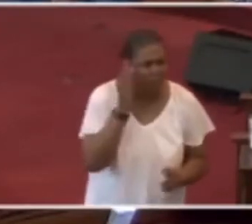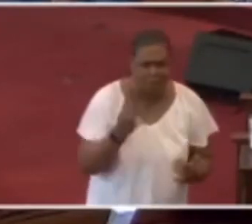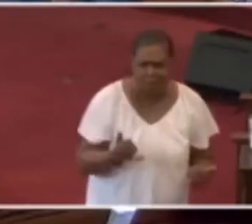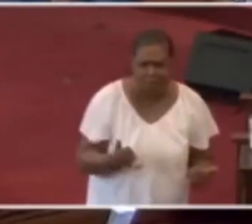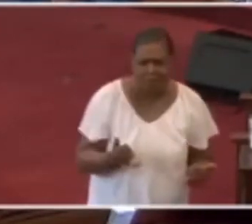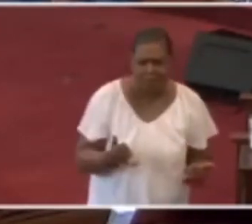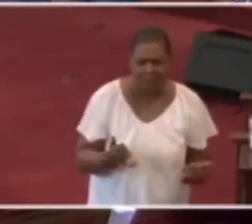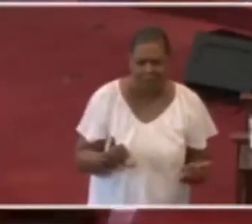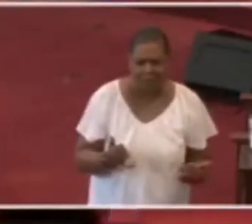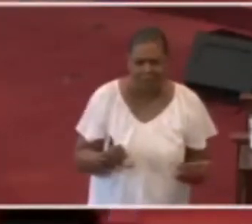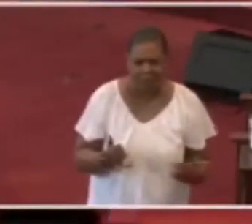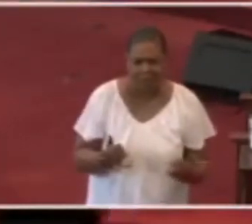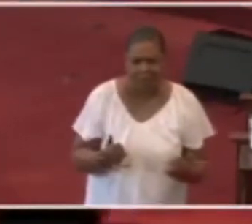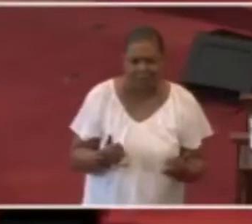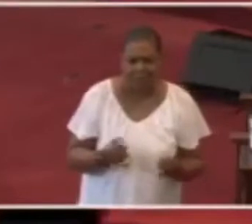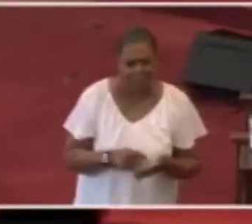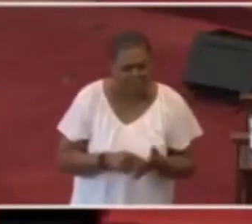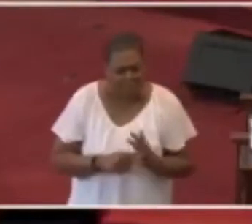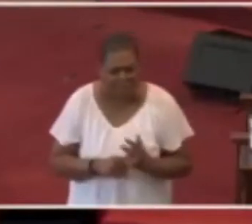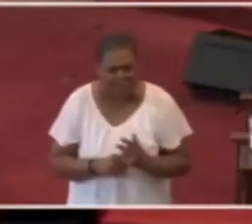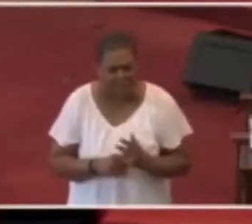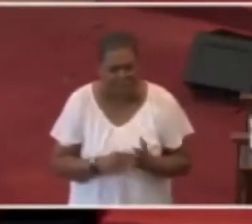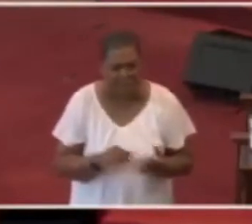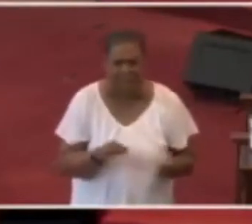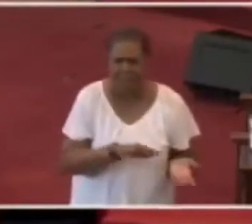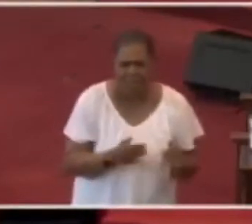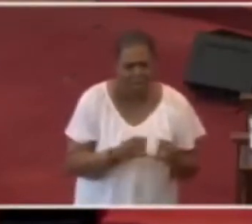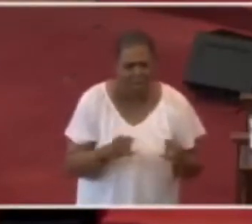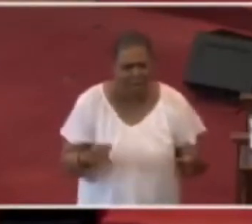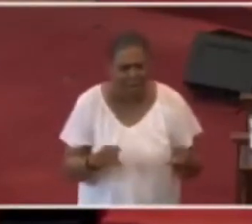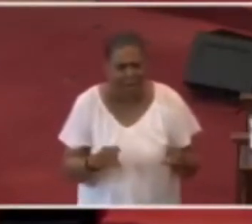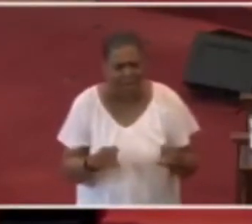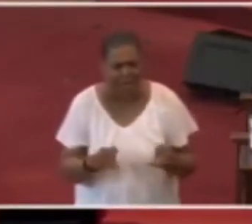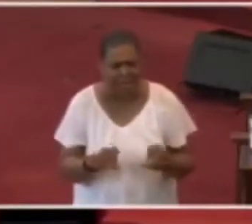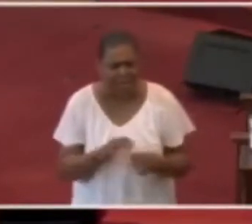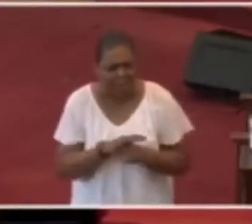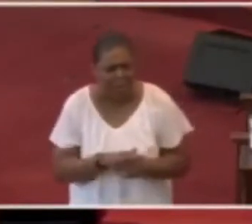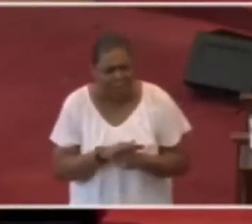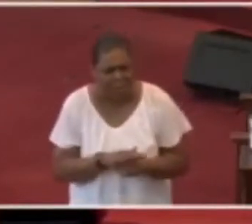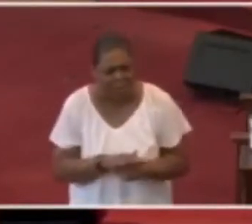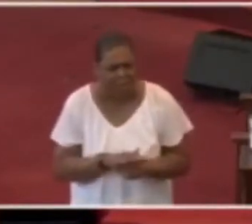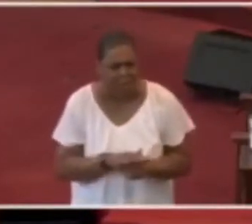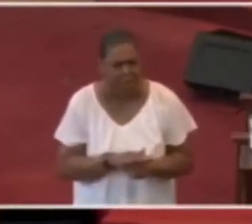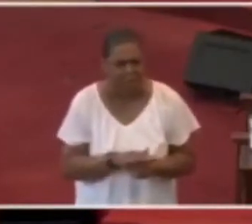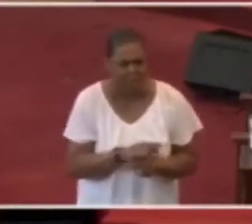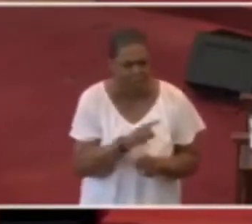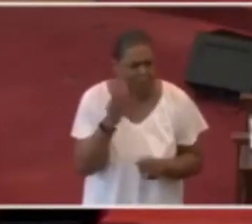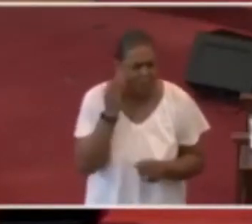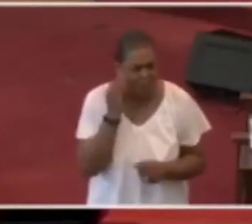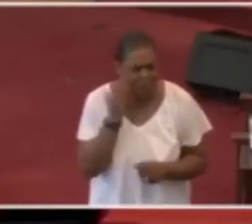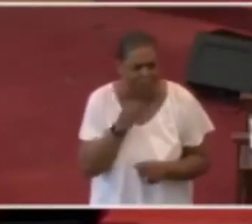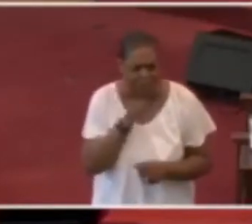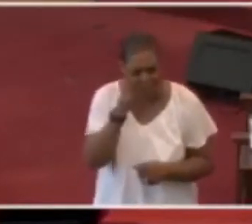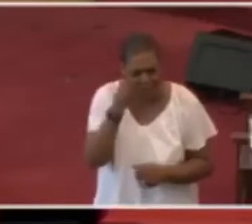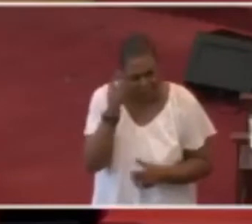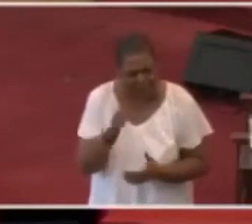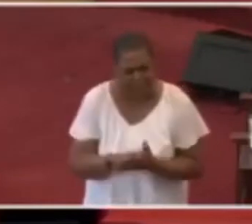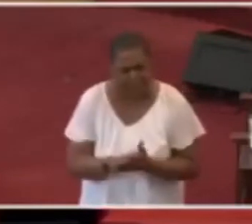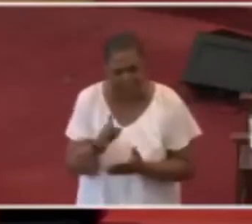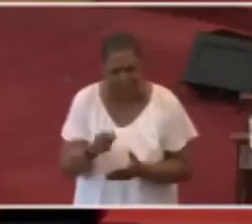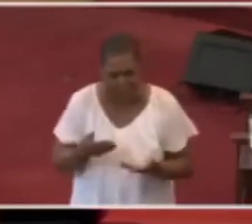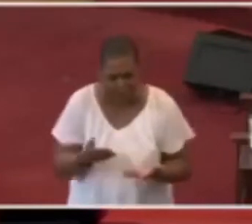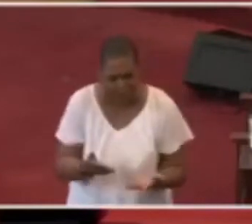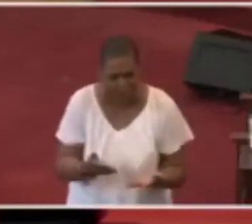here? The demands and deadlines that are pressing you for answers and actions that you weren't even expecting to have to offer. The